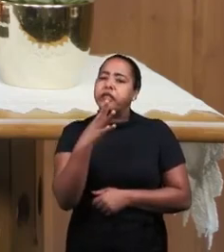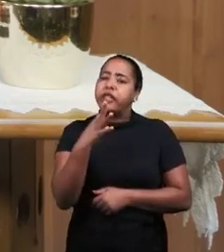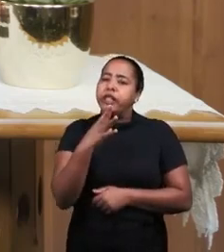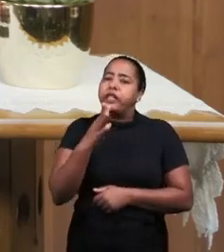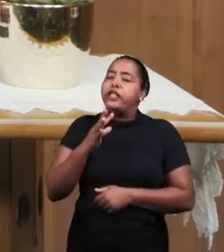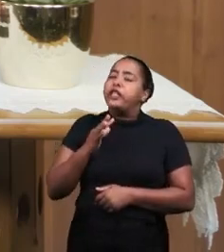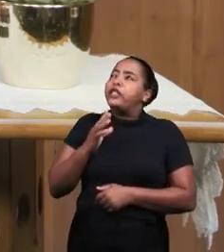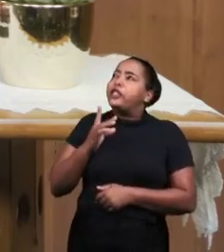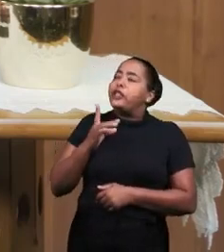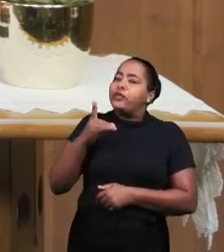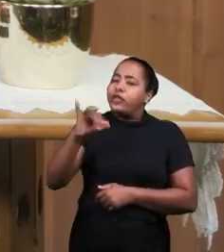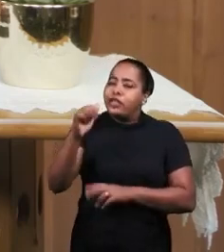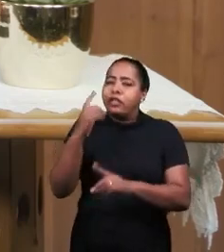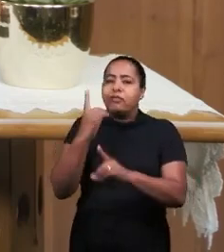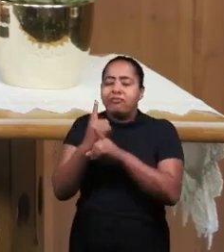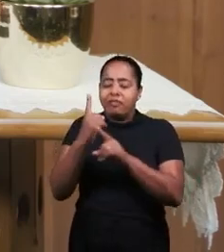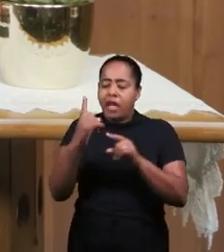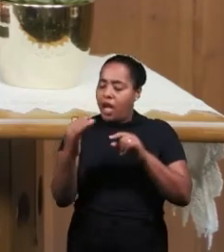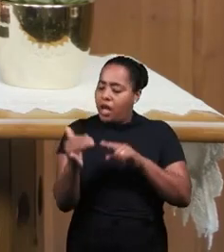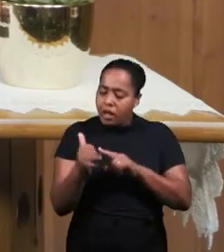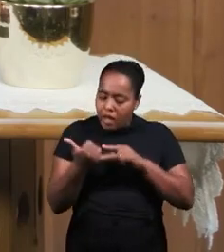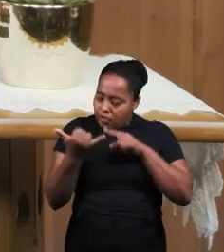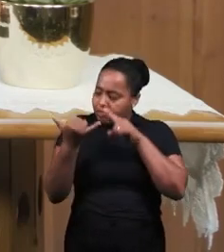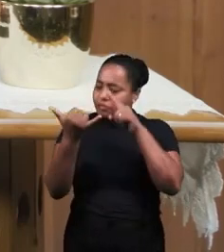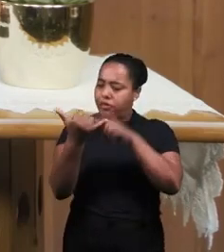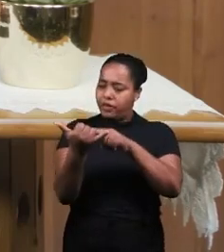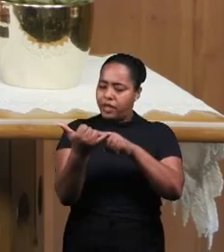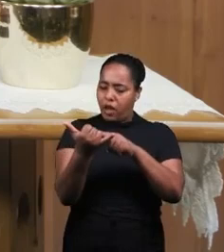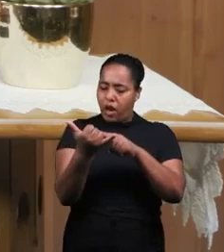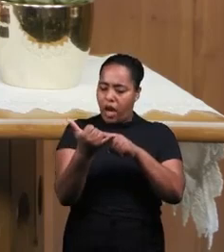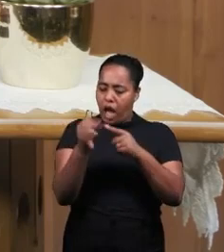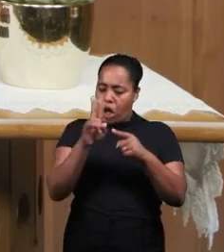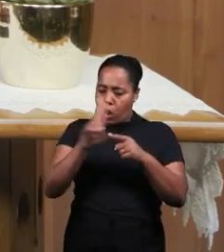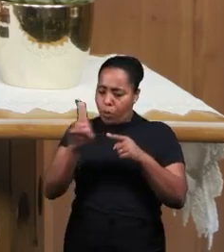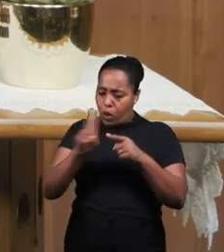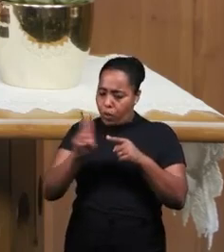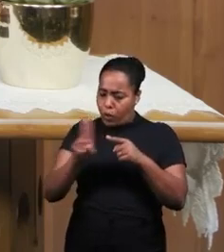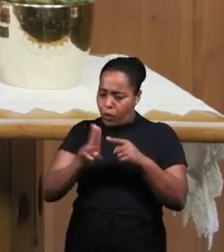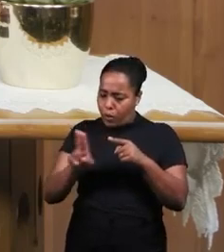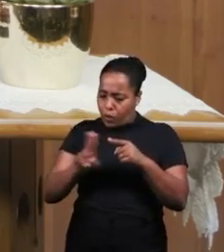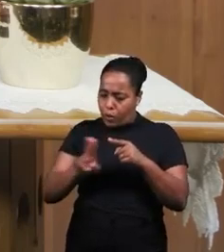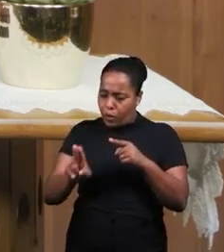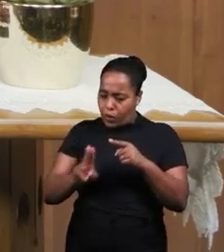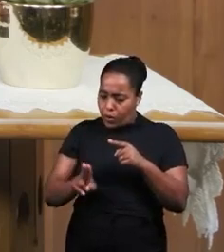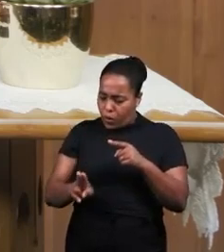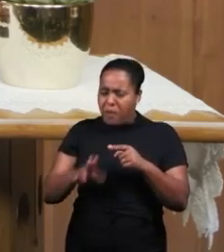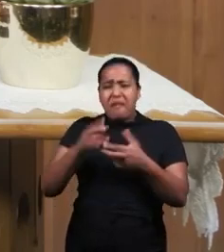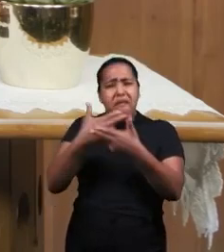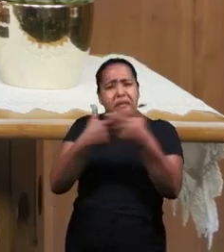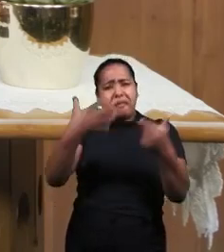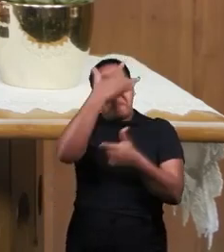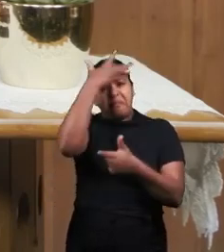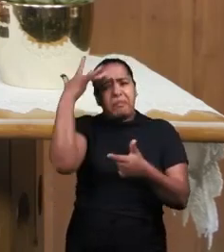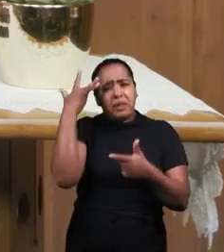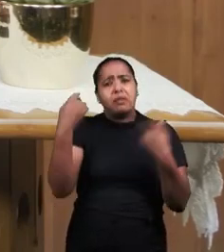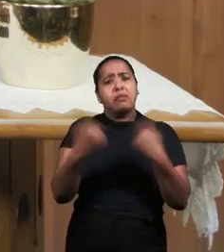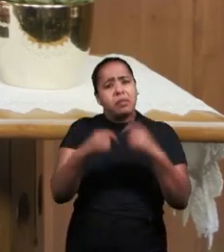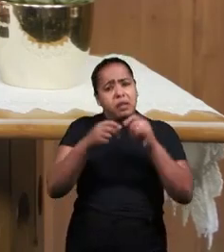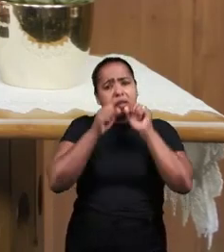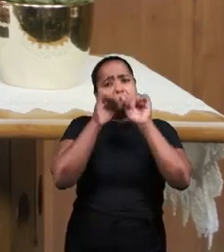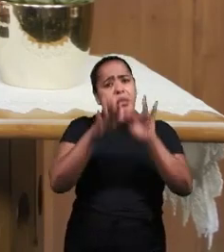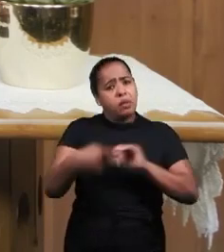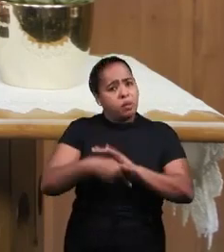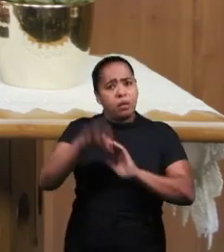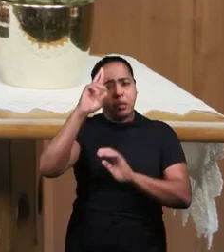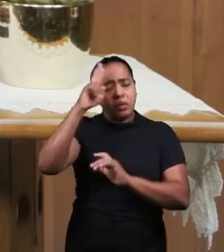that one day, you know, they got to know you and you got to know them. You can send these links, these channels, these pages to people